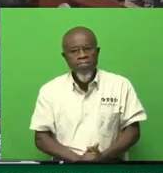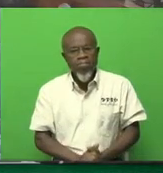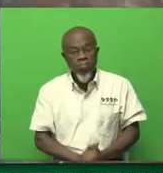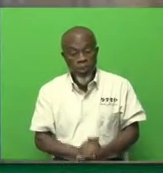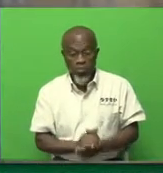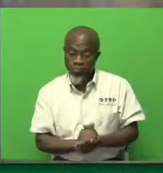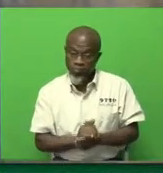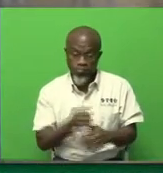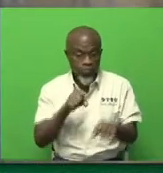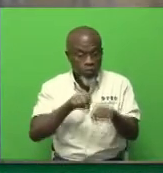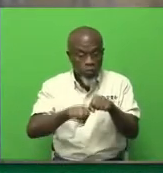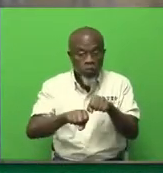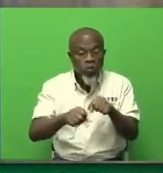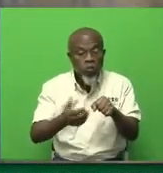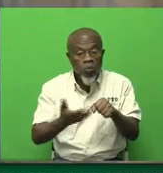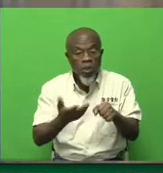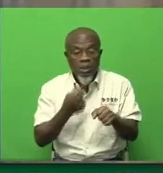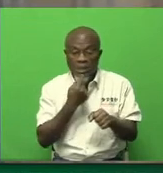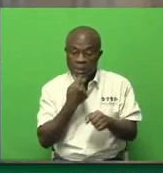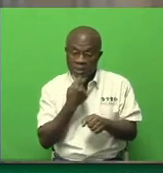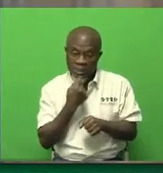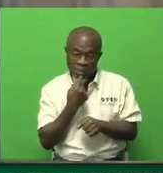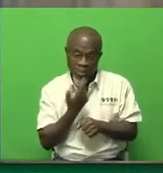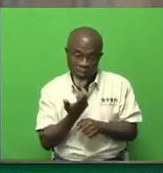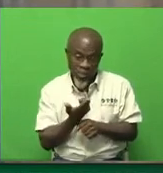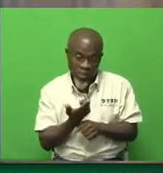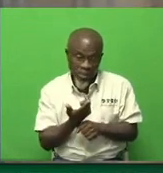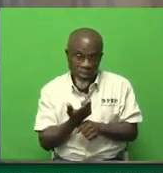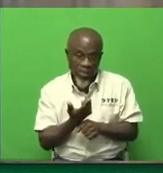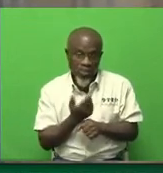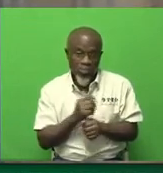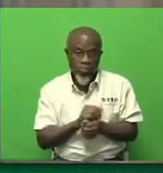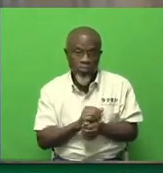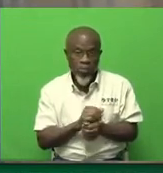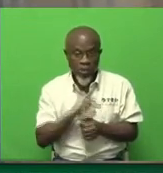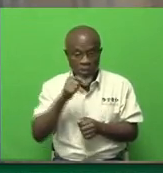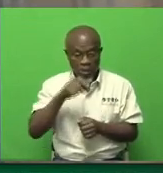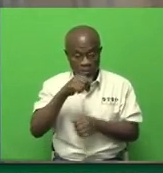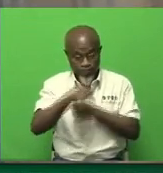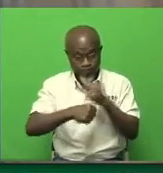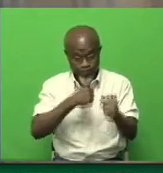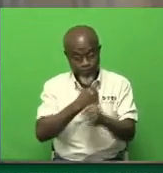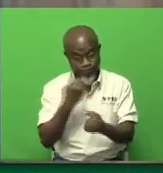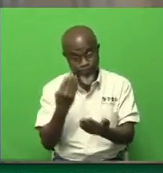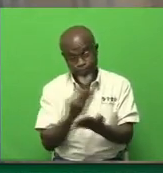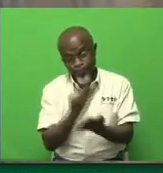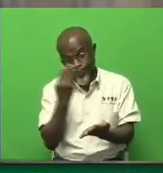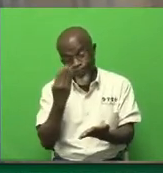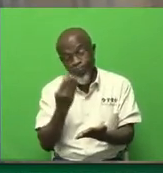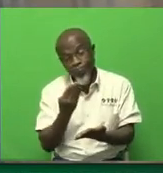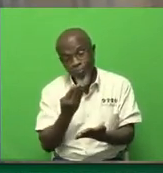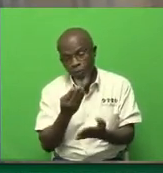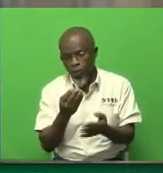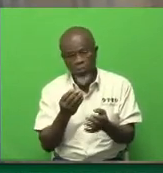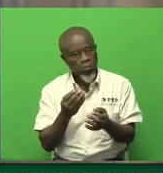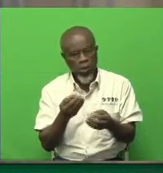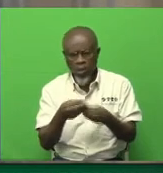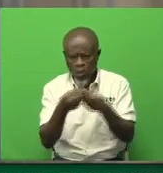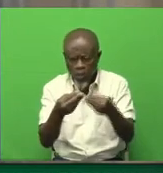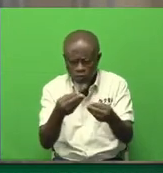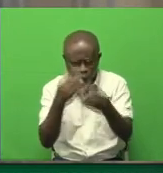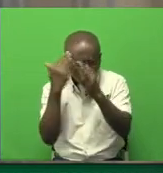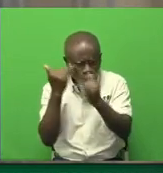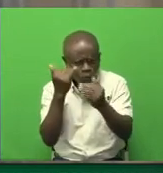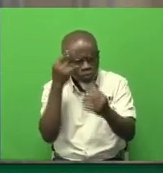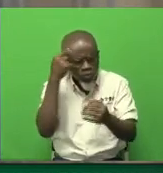so I say this year's budget offers no hope that